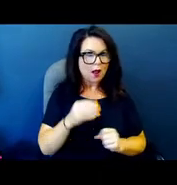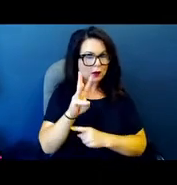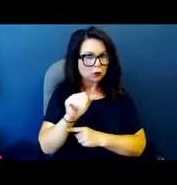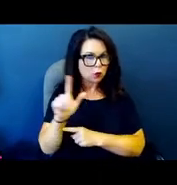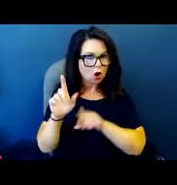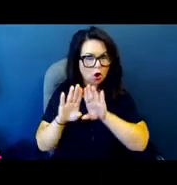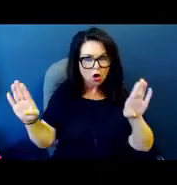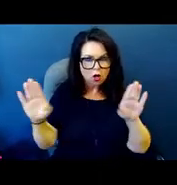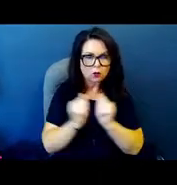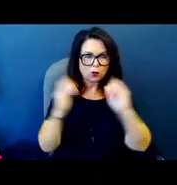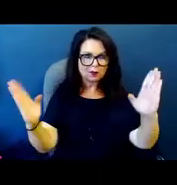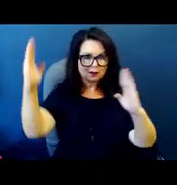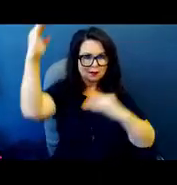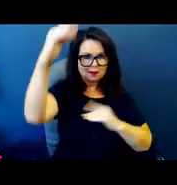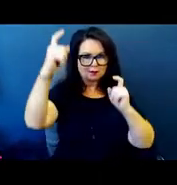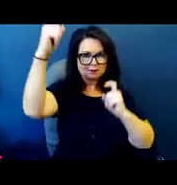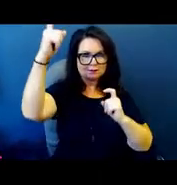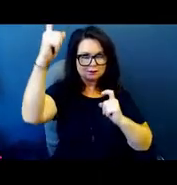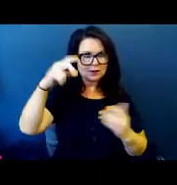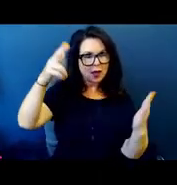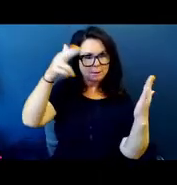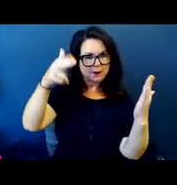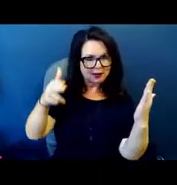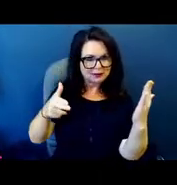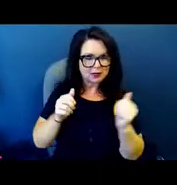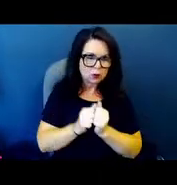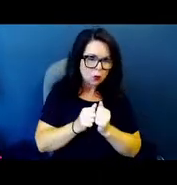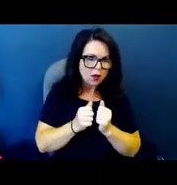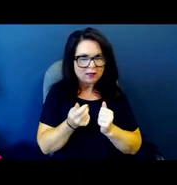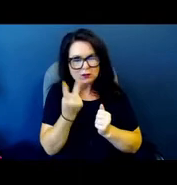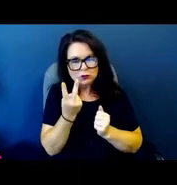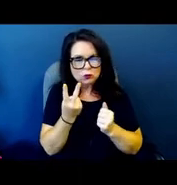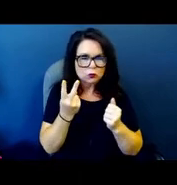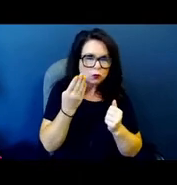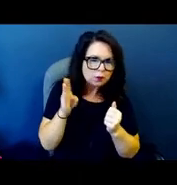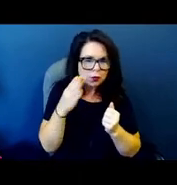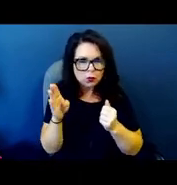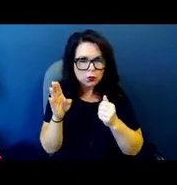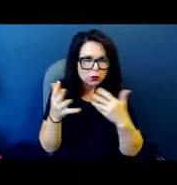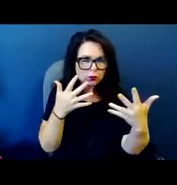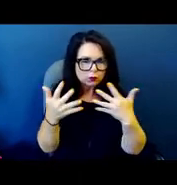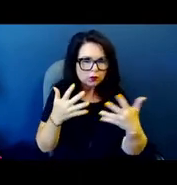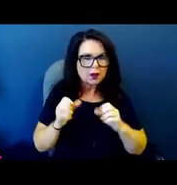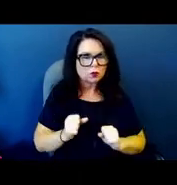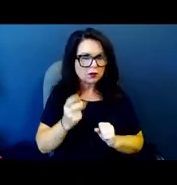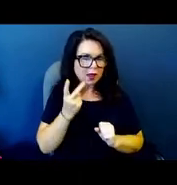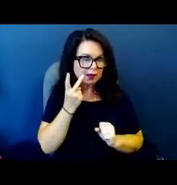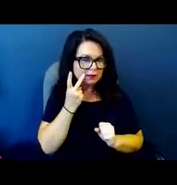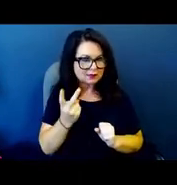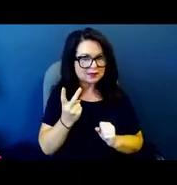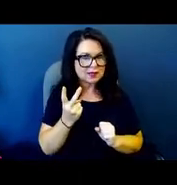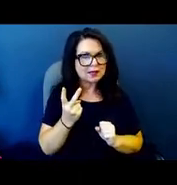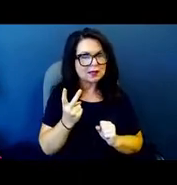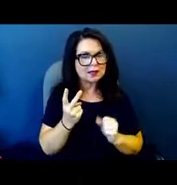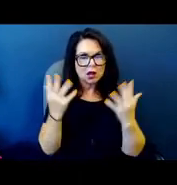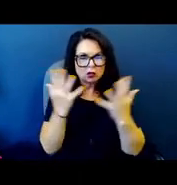painting behind me that has 2 shades of blue color on it, and you can also see the back of a dark